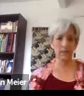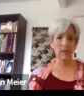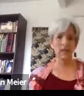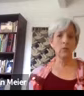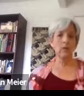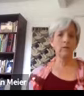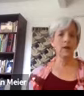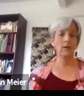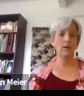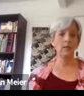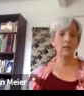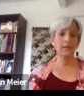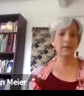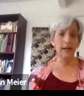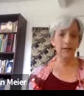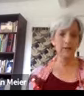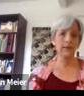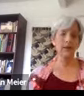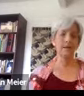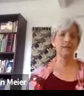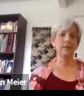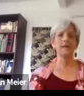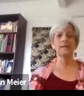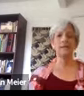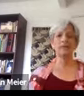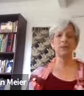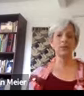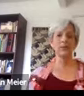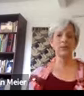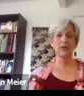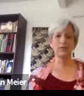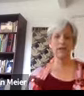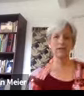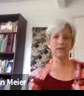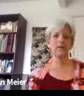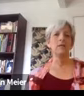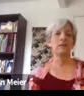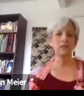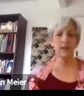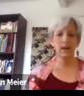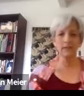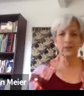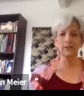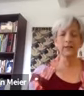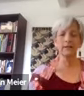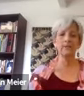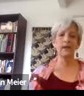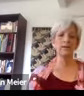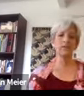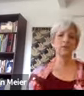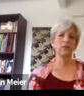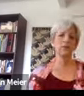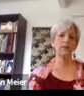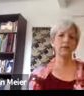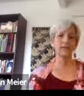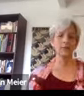interests. We found that when there was an evaluator in the case, depending on the type of abuse, I'm giving you a range here, mother's odds of losing custody ranged